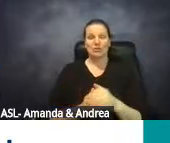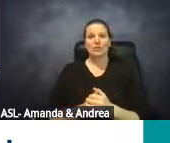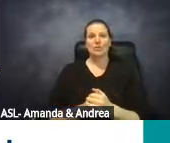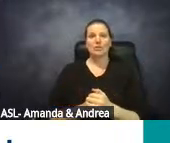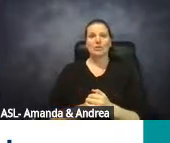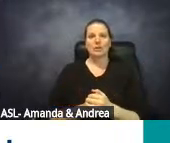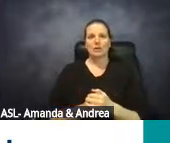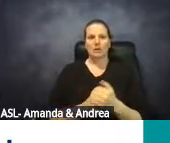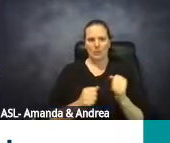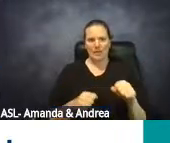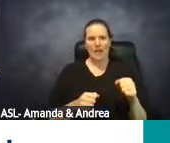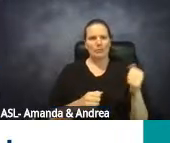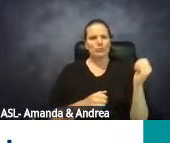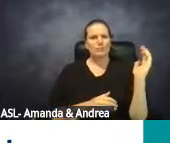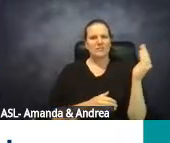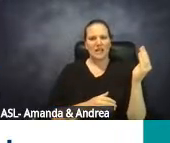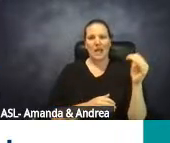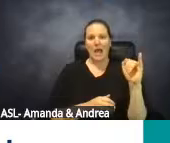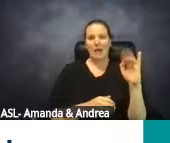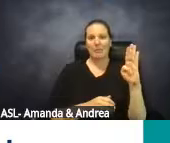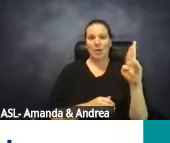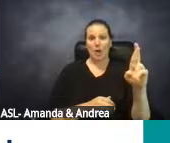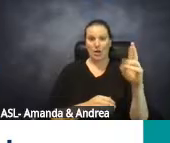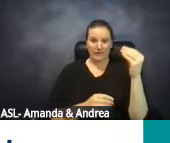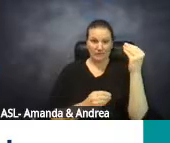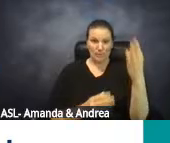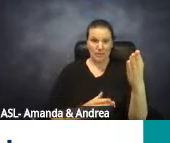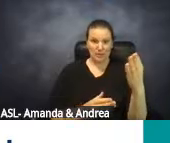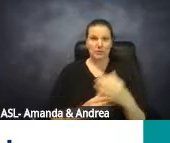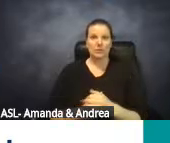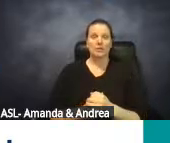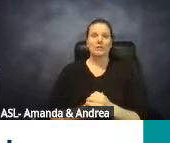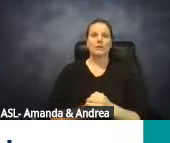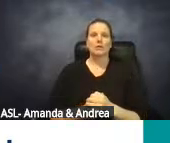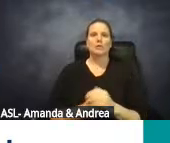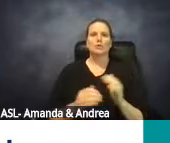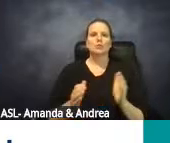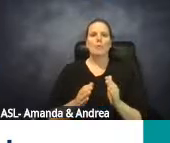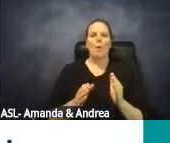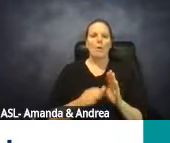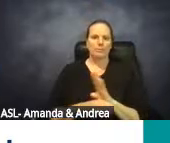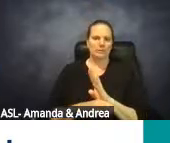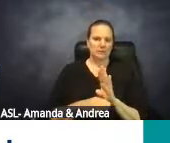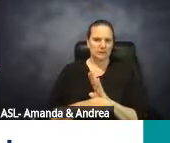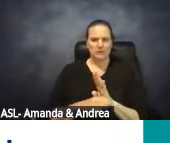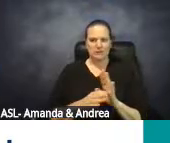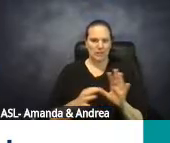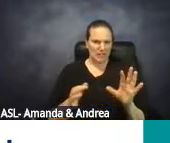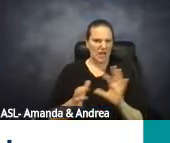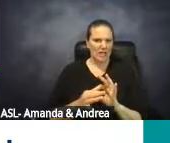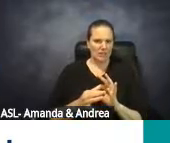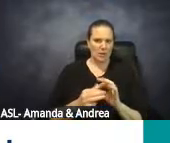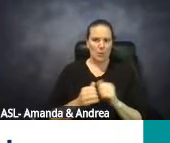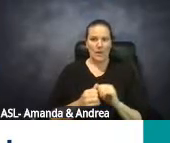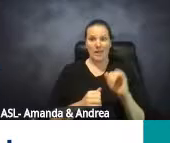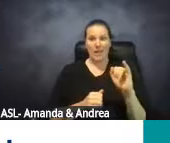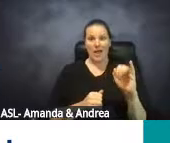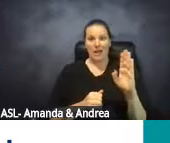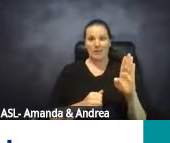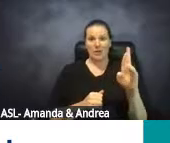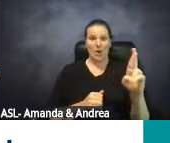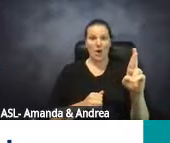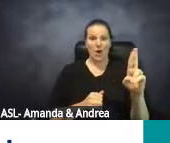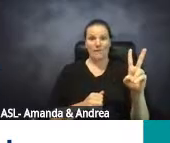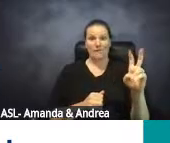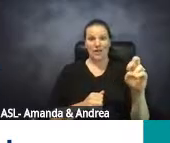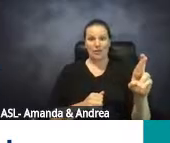to present the IBR information and getting small businesses connected with our IBR vendor portal.